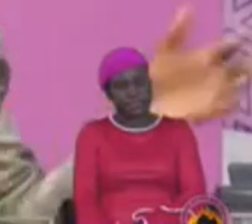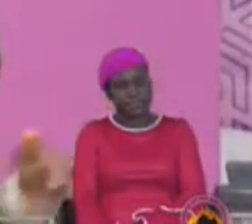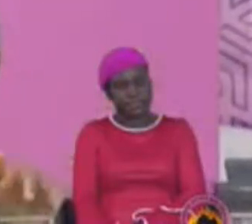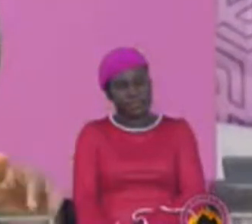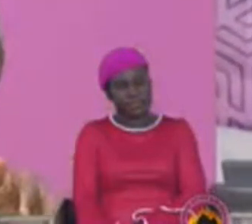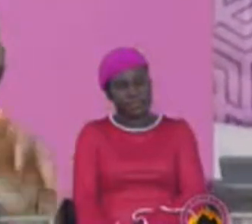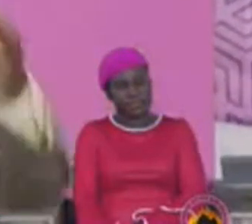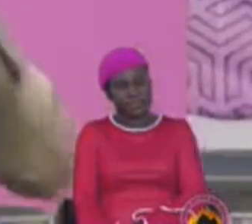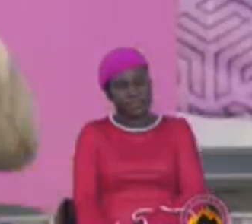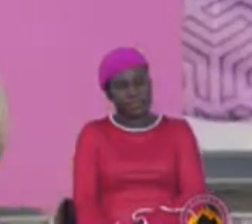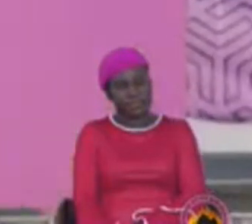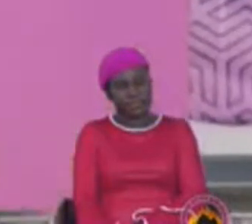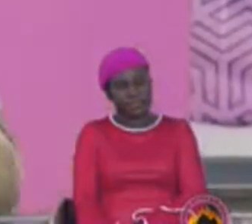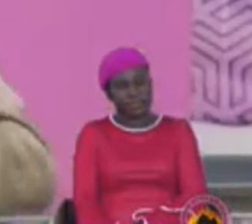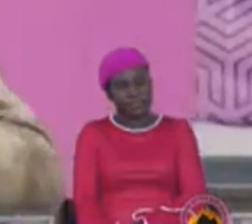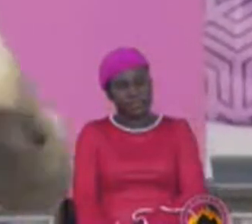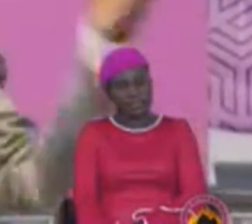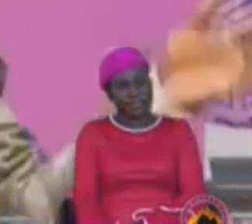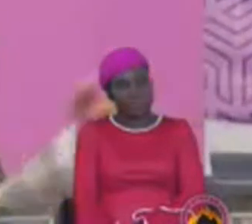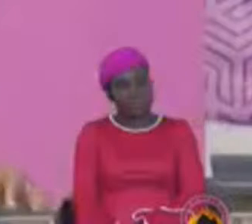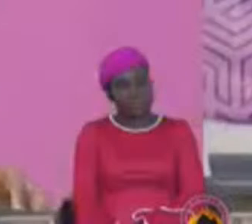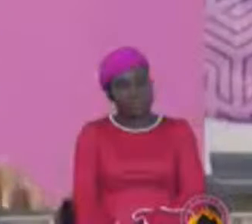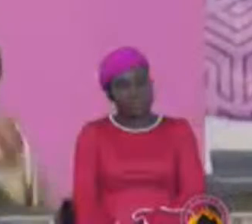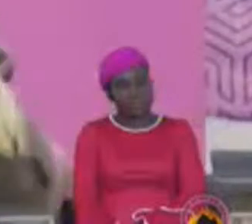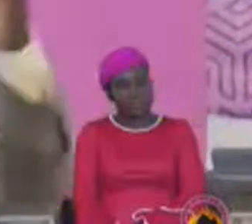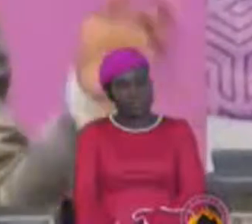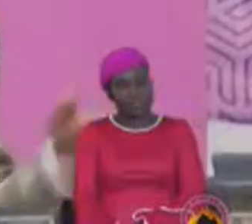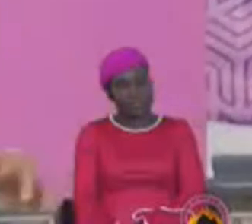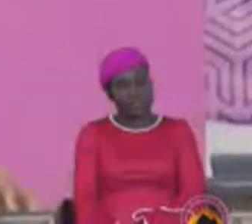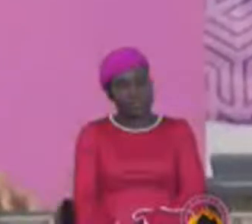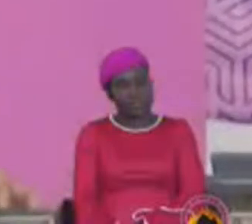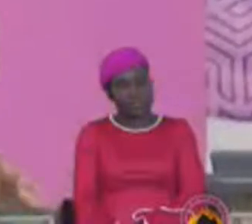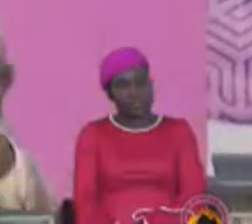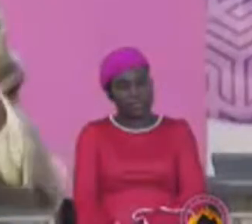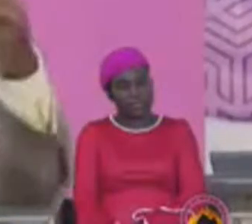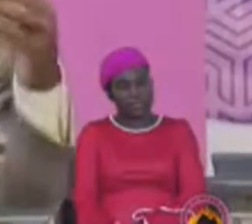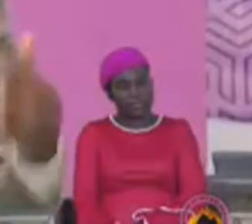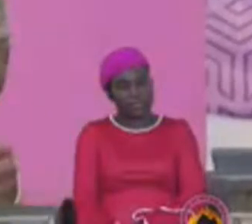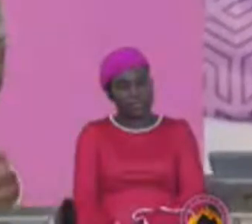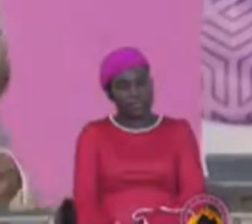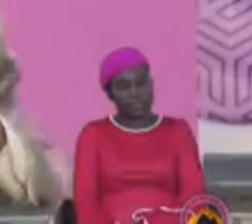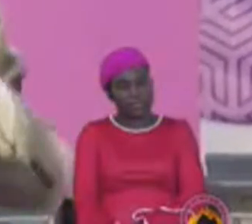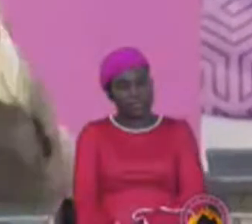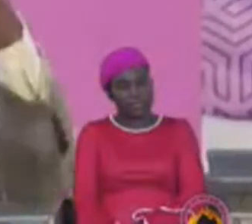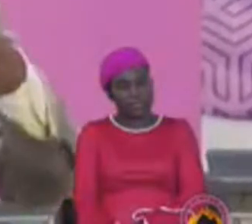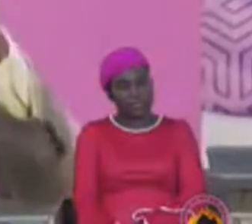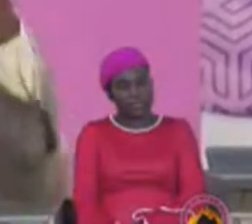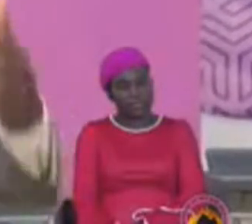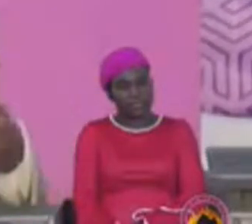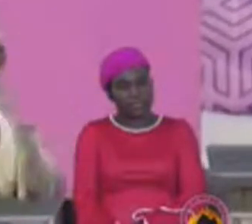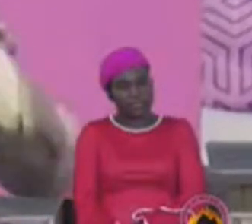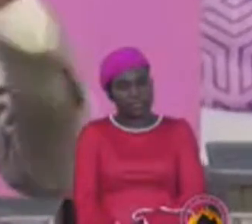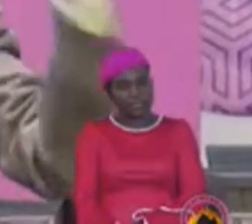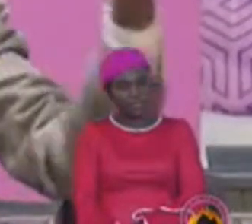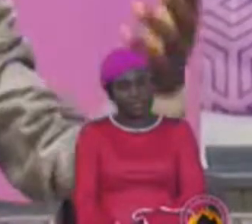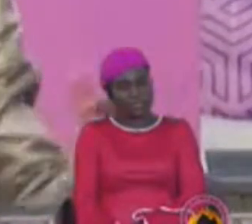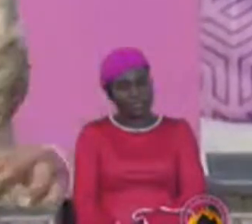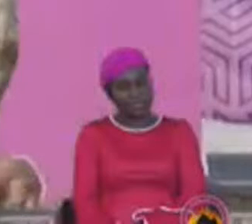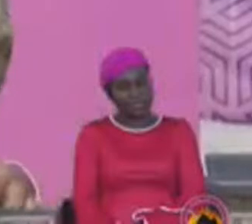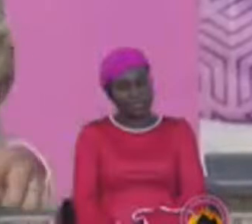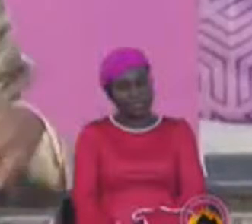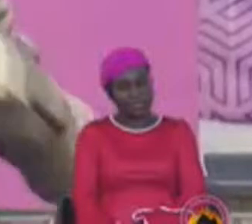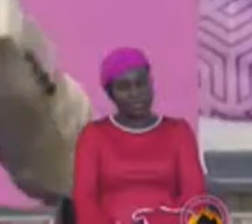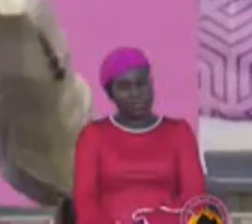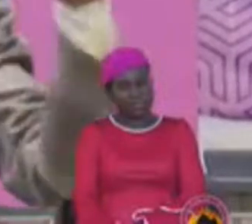brother pointed at him and pointed to the evangelist to minister to him. They ministered to him, and afterwards, the evangelist sister became